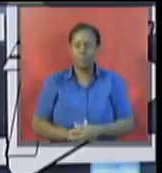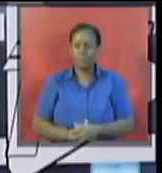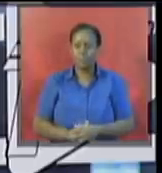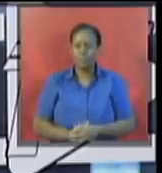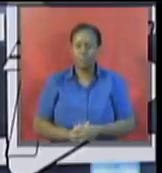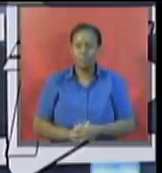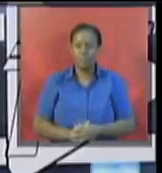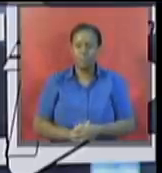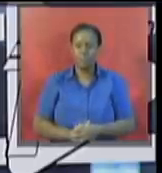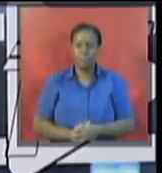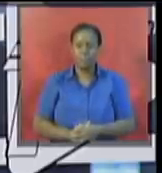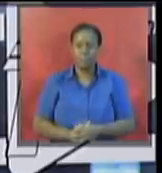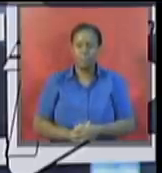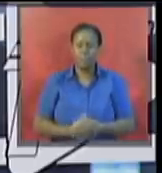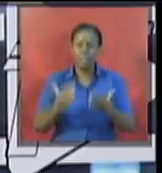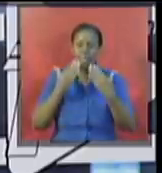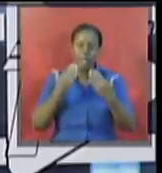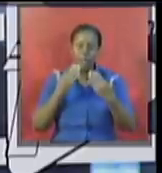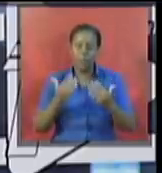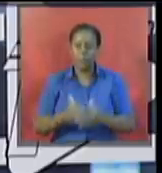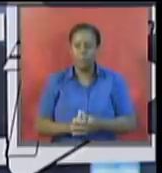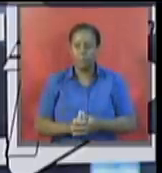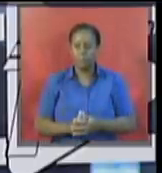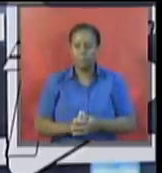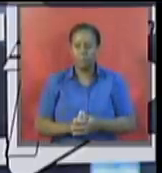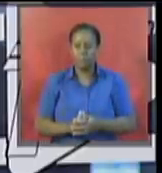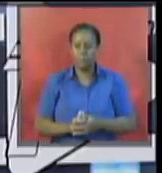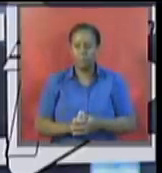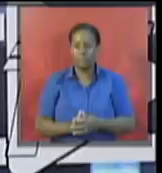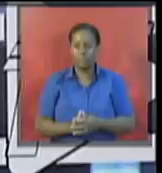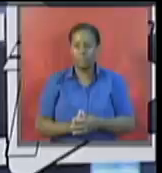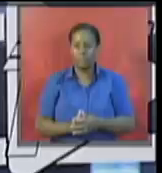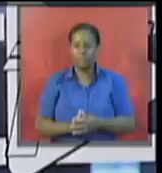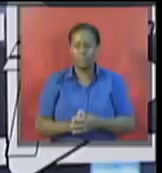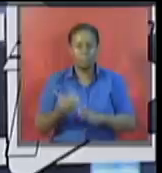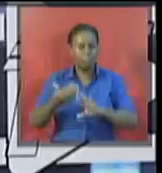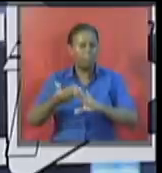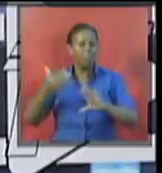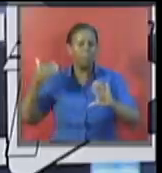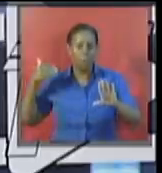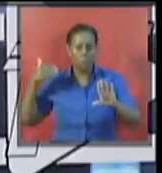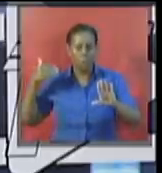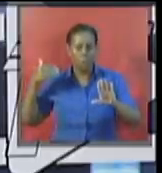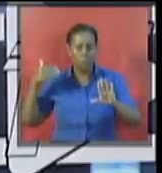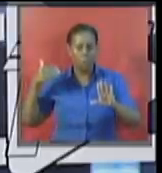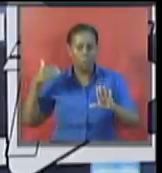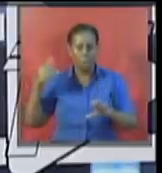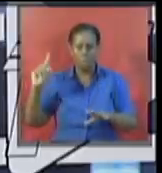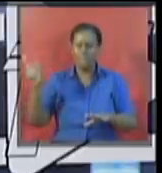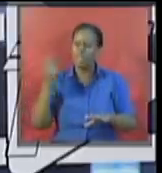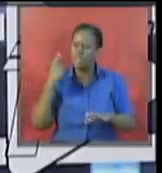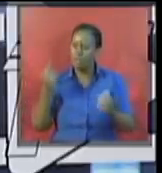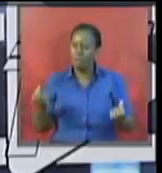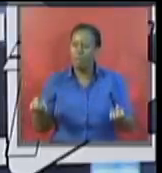the questions asked was exactly that: how many persons identified themselves as having been at various